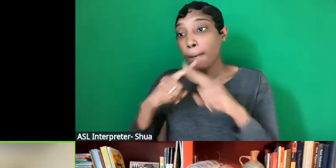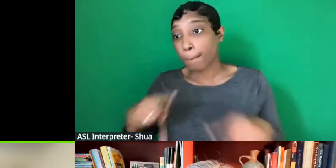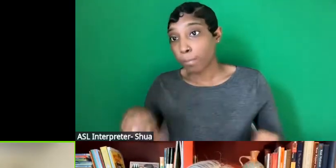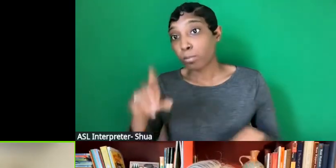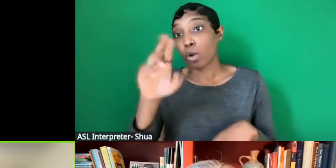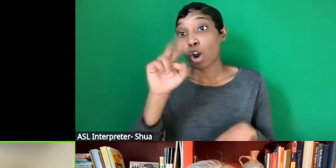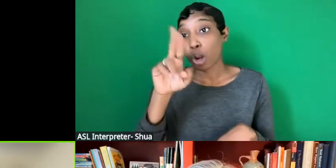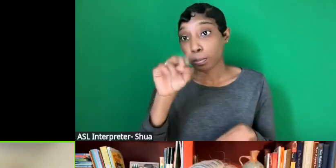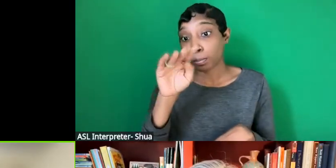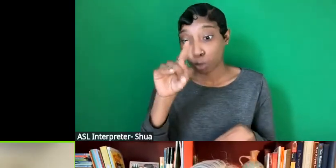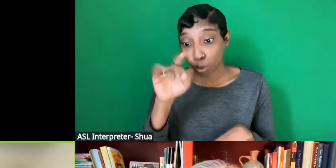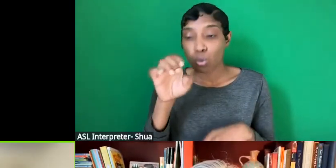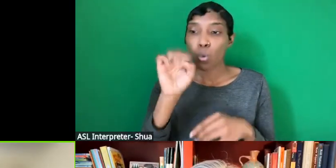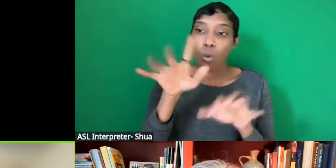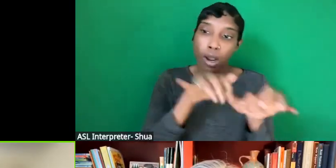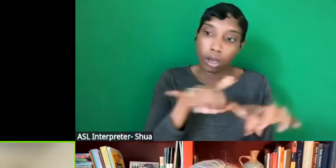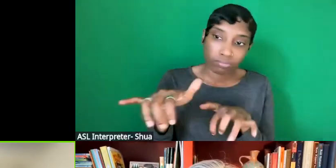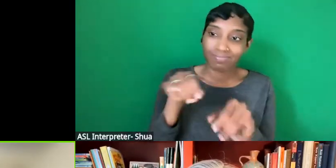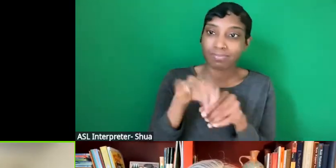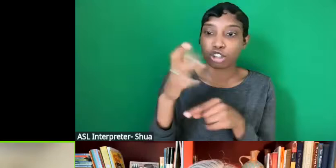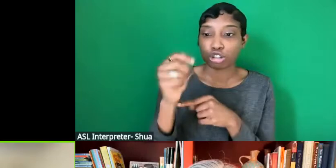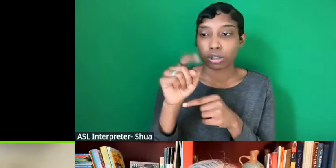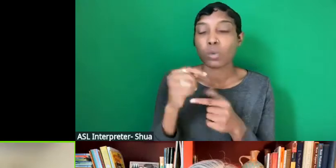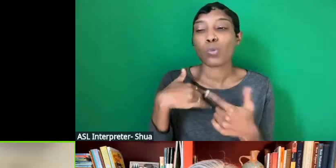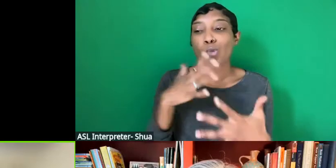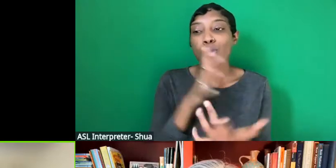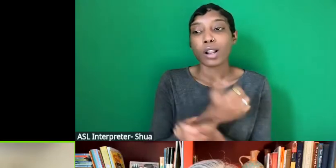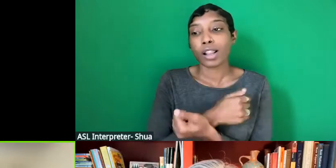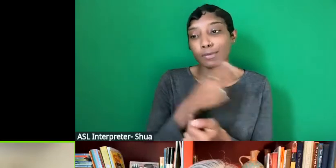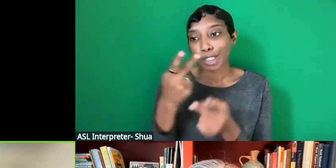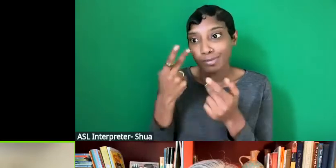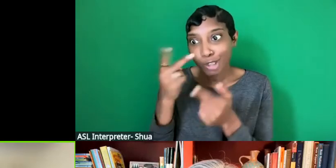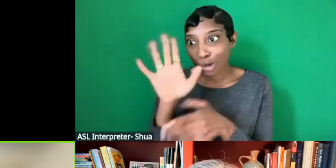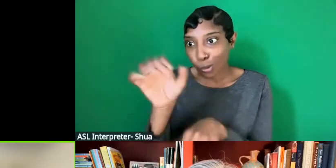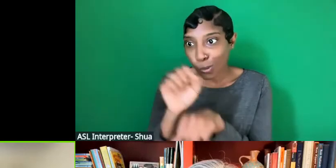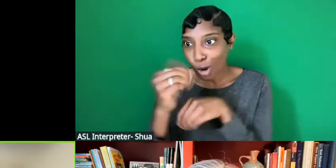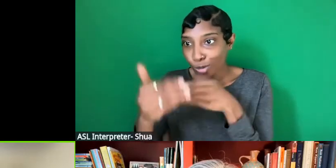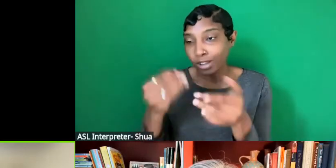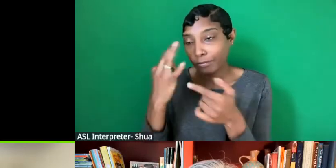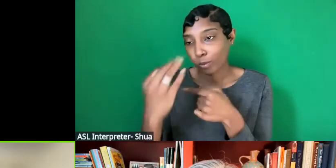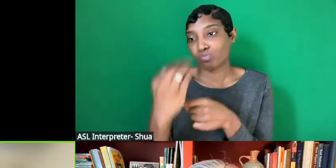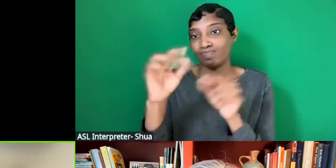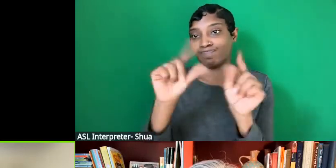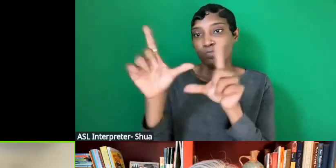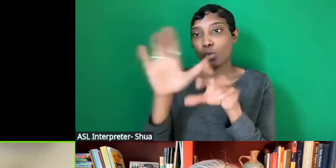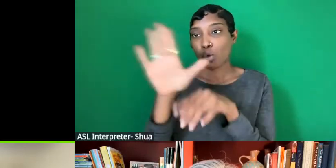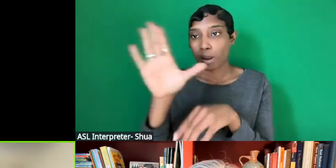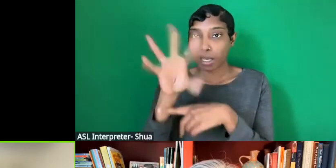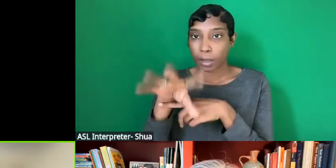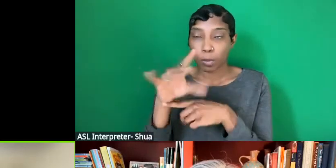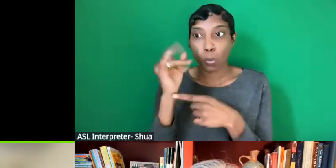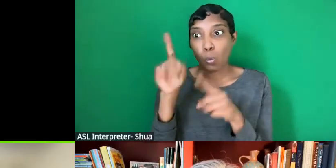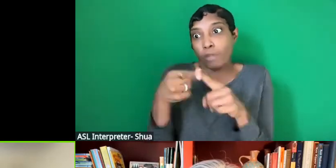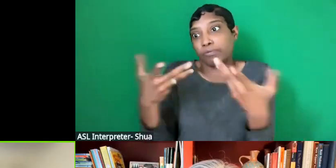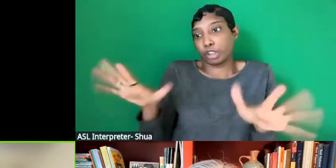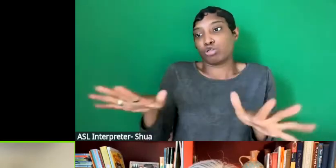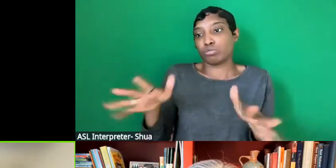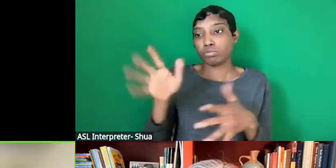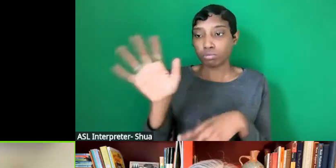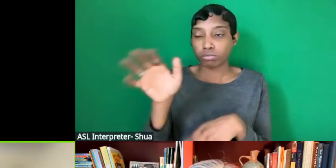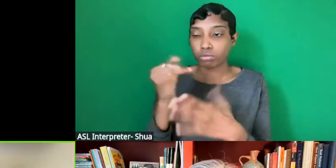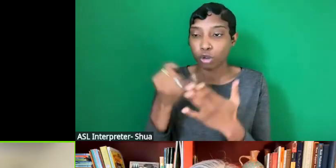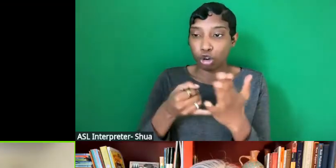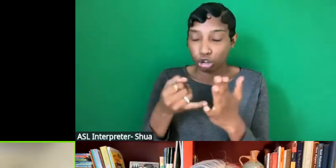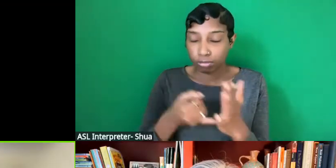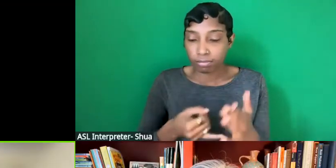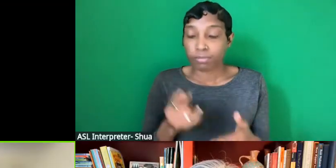and we'd love to see your work in progress, so please feel free to show your project to the camera when it's completed. Today, we are